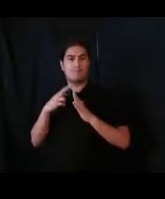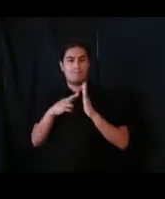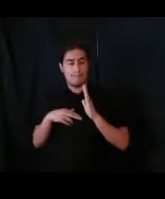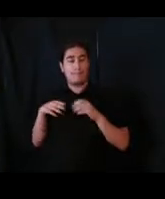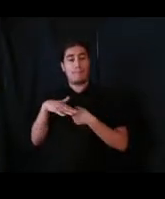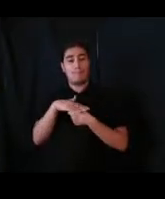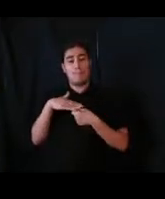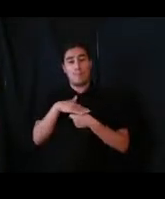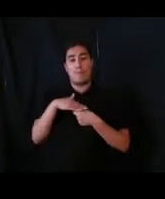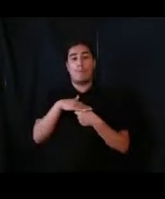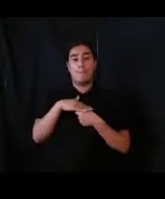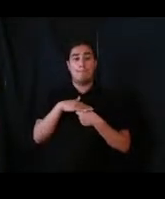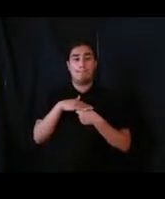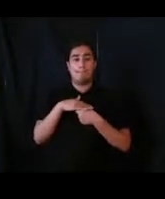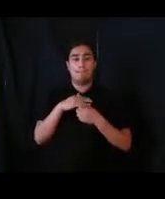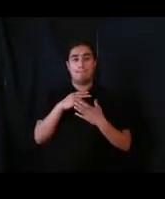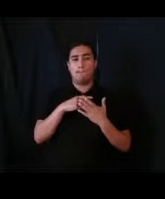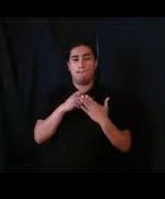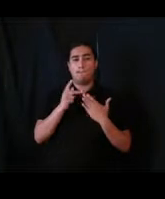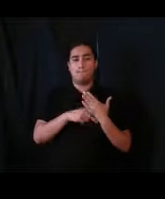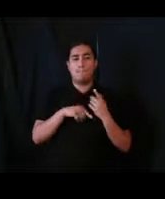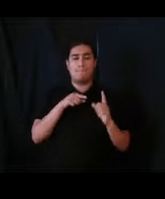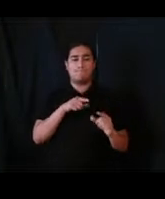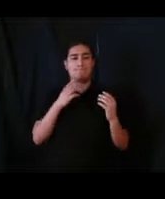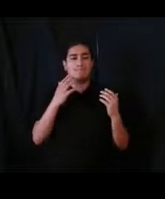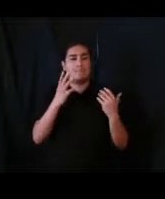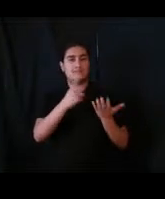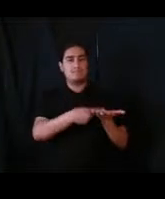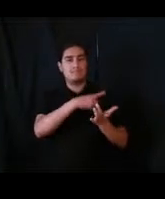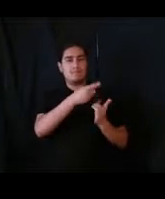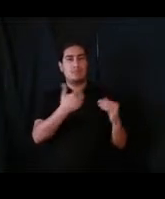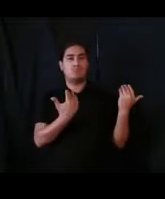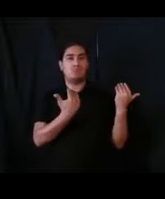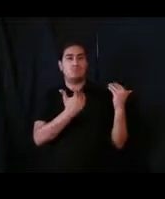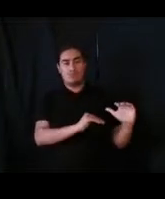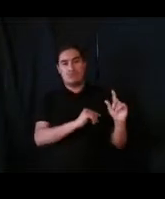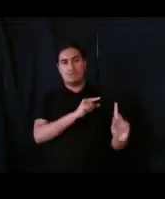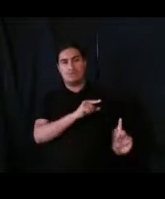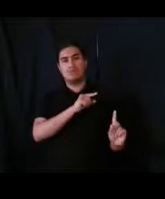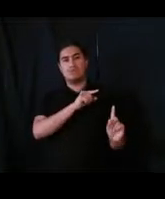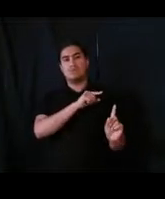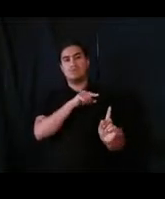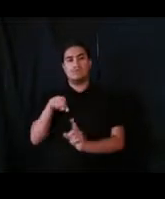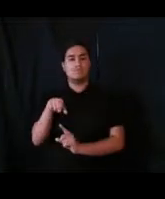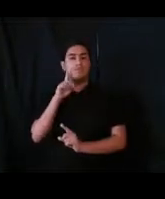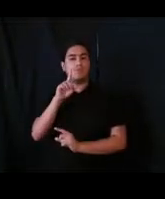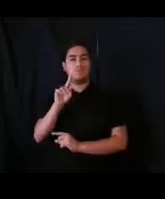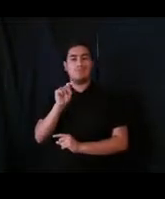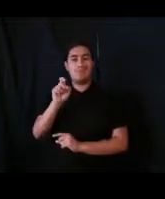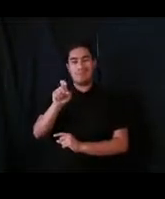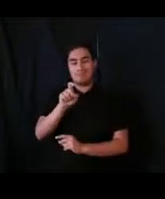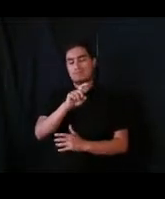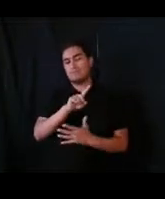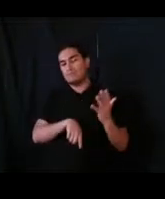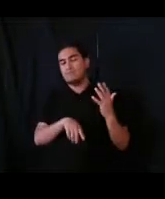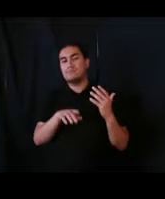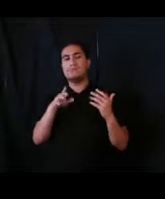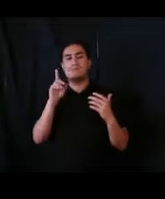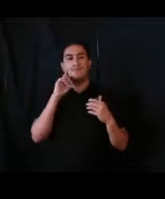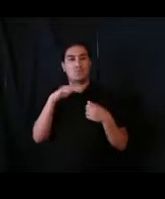partnership program provides funding to jurisdictions in which voters have approved fees tools or taxes dedicated solely to